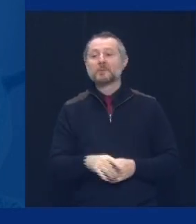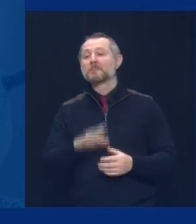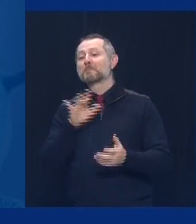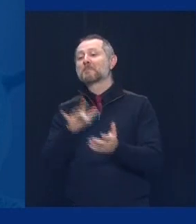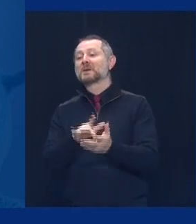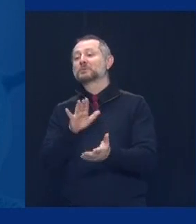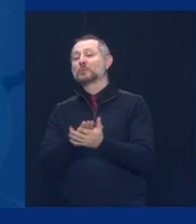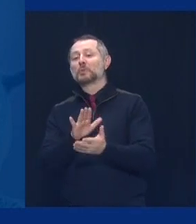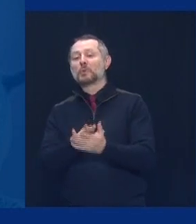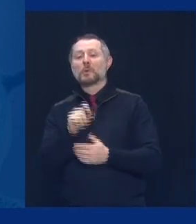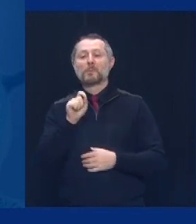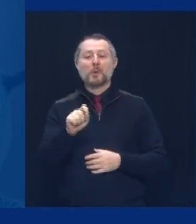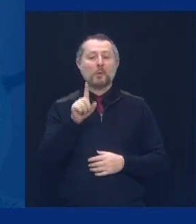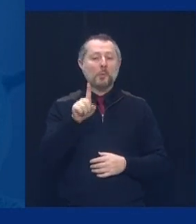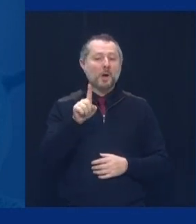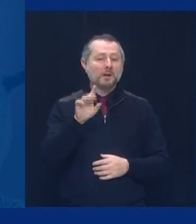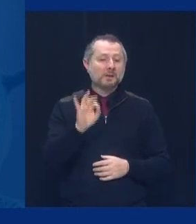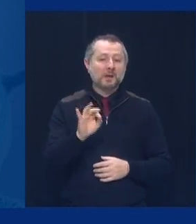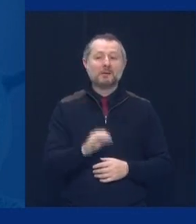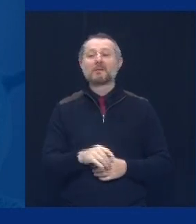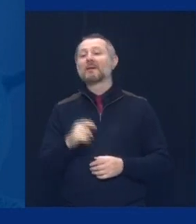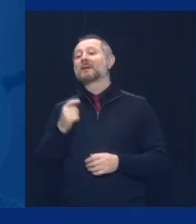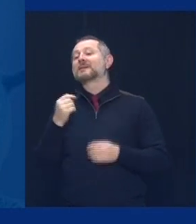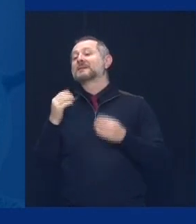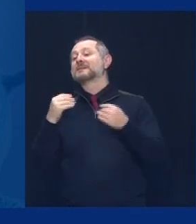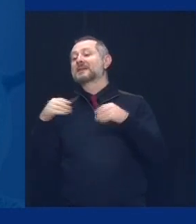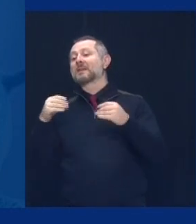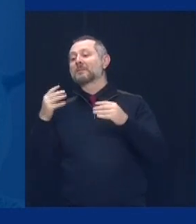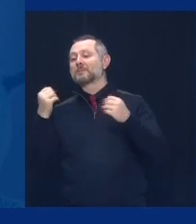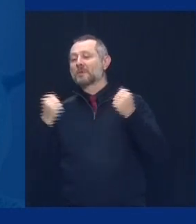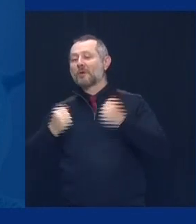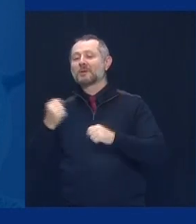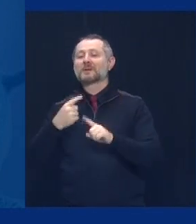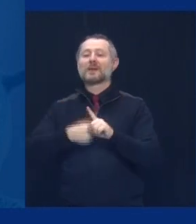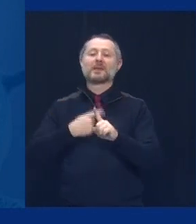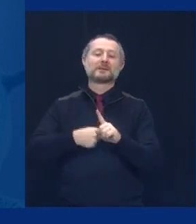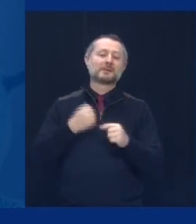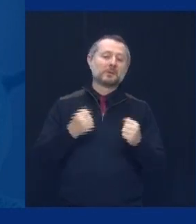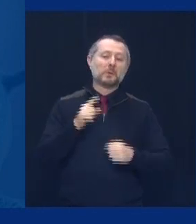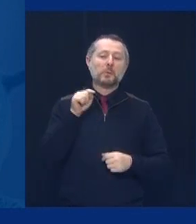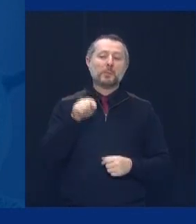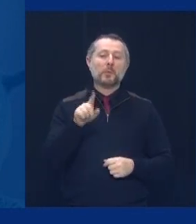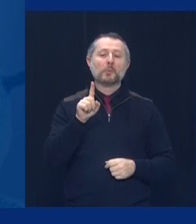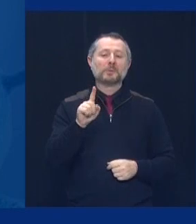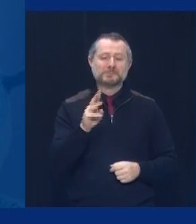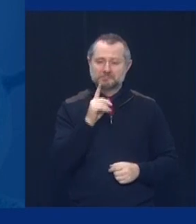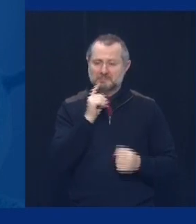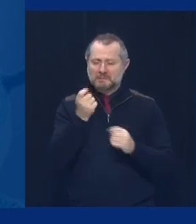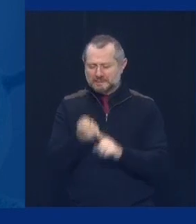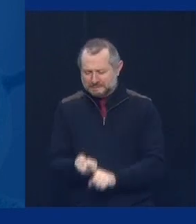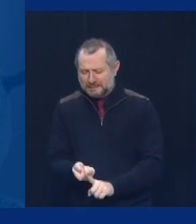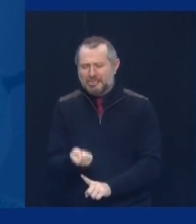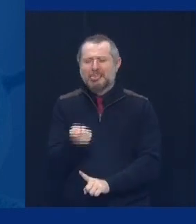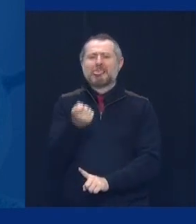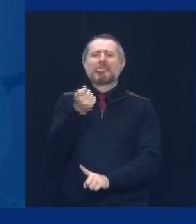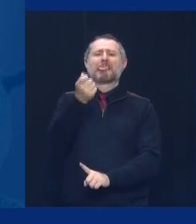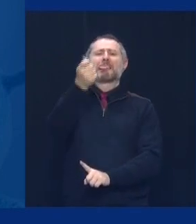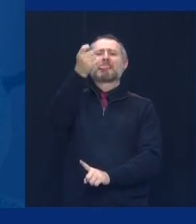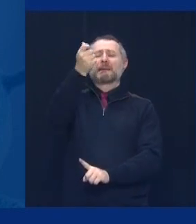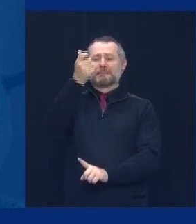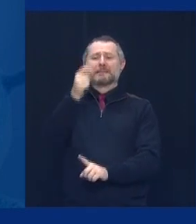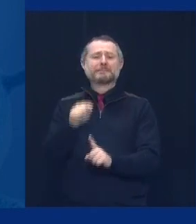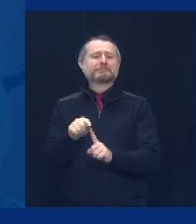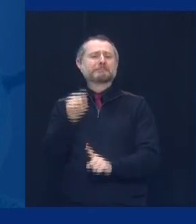0.19. Auto dealers, car rentals, 0.16. But we're getting to very small numbers here now.